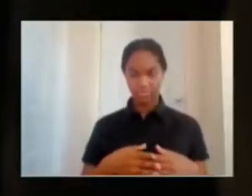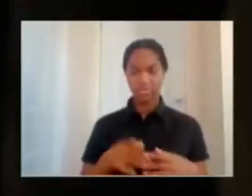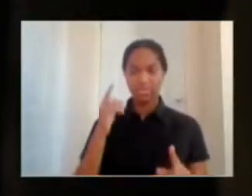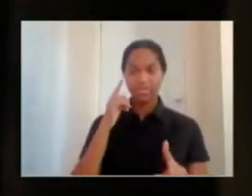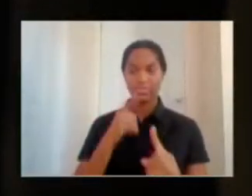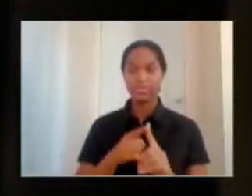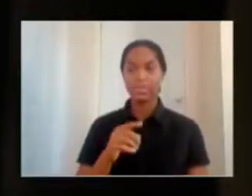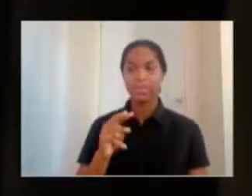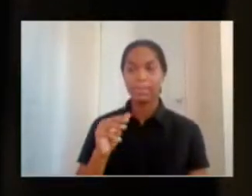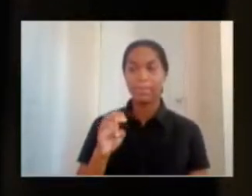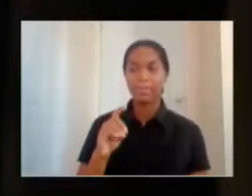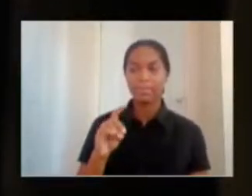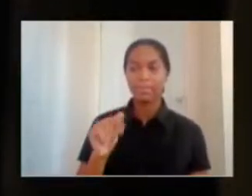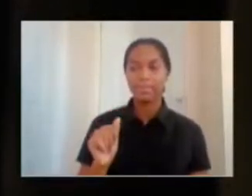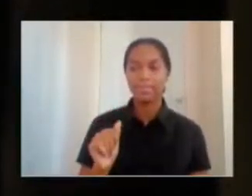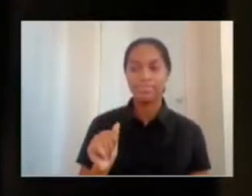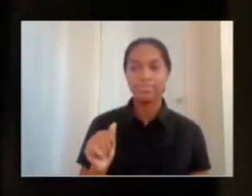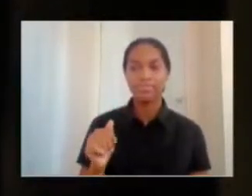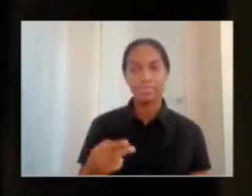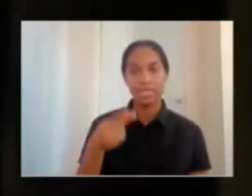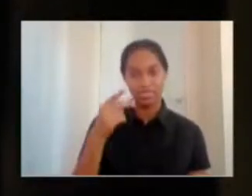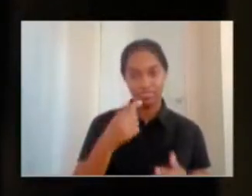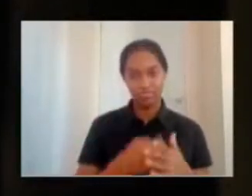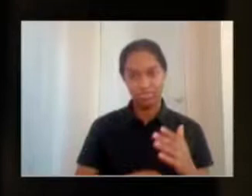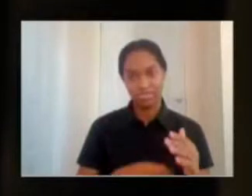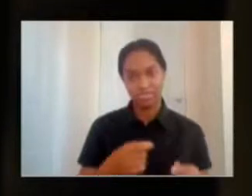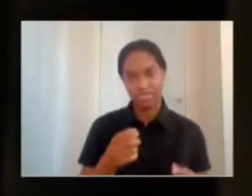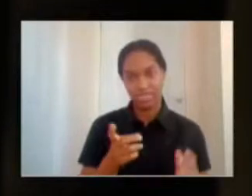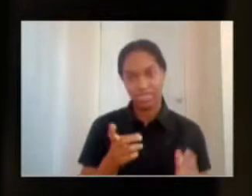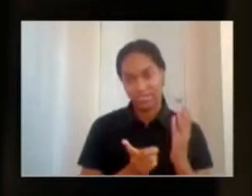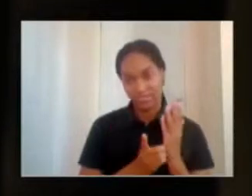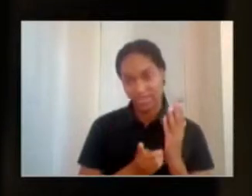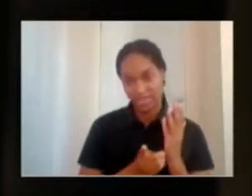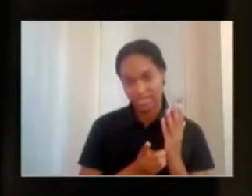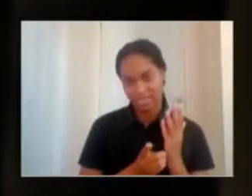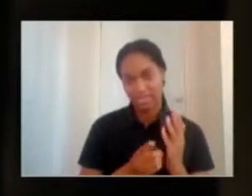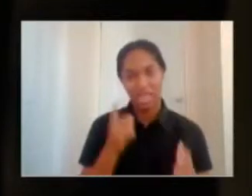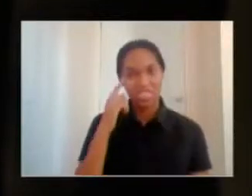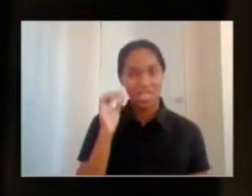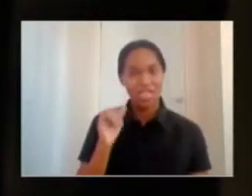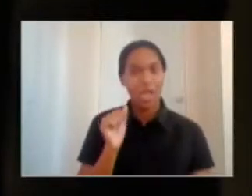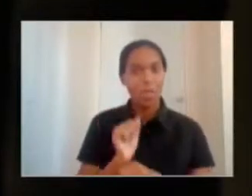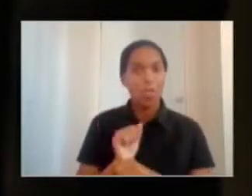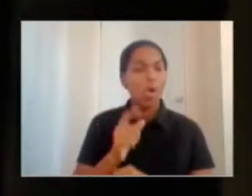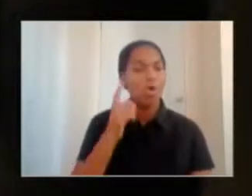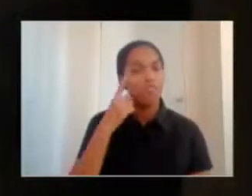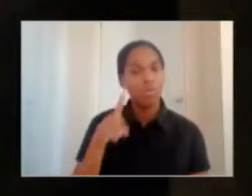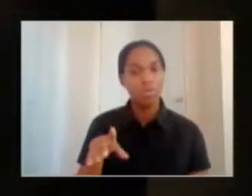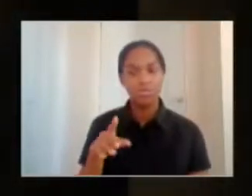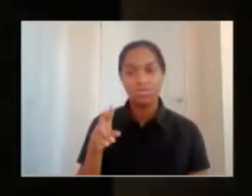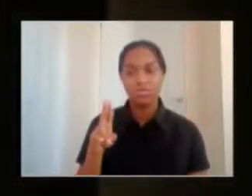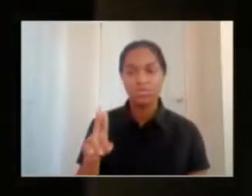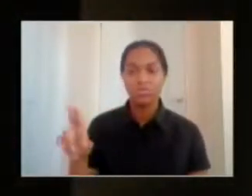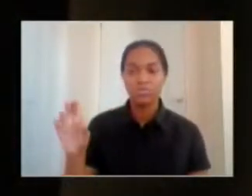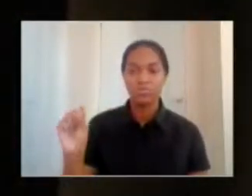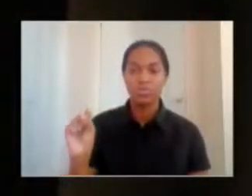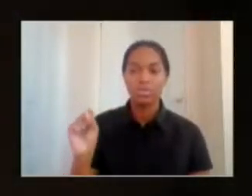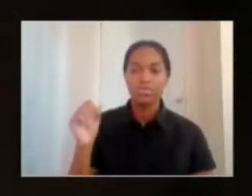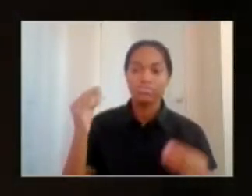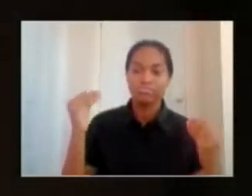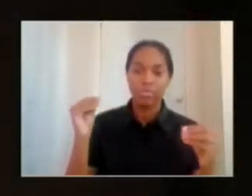or high priced devices, and I think that works for the U.S. marketplace just